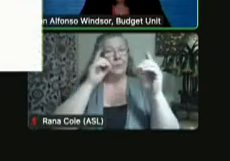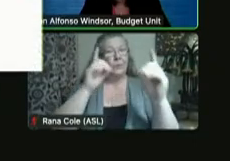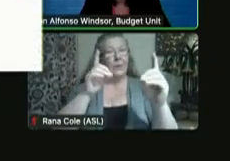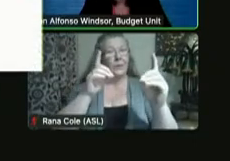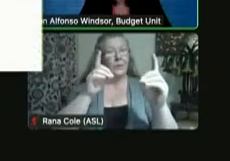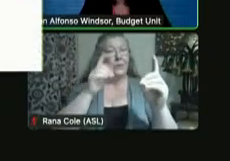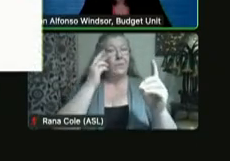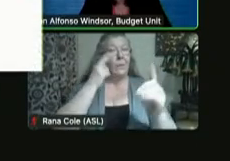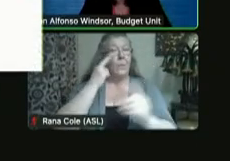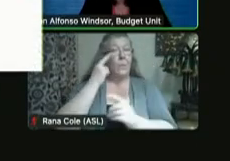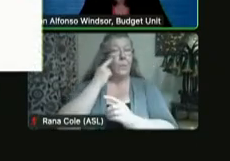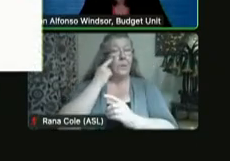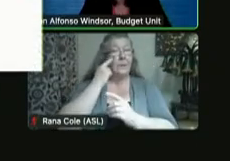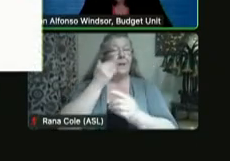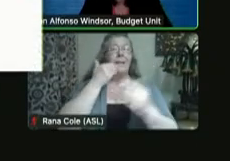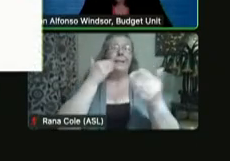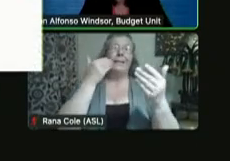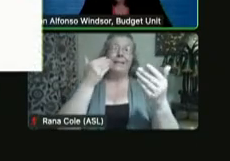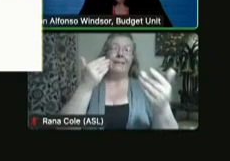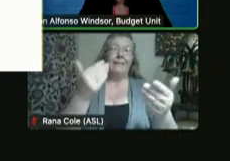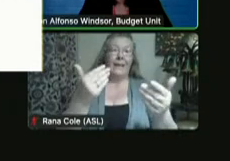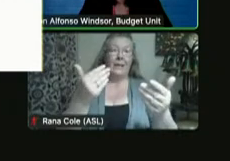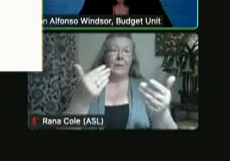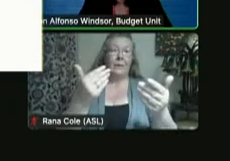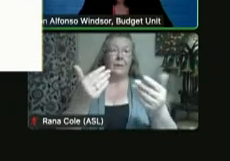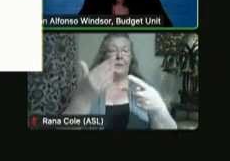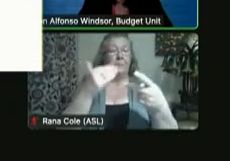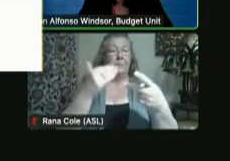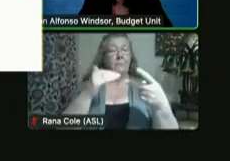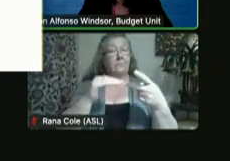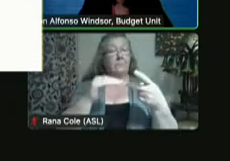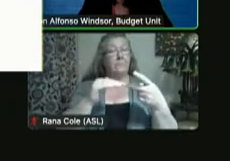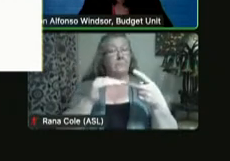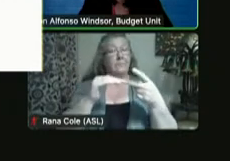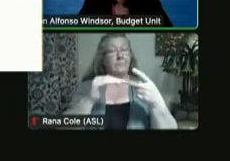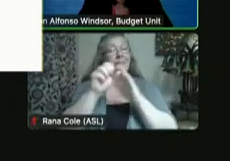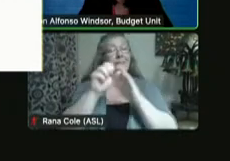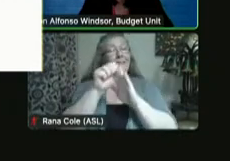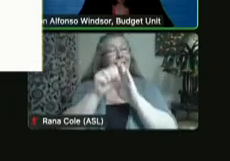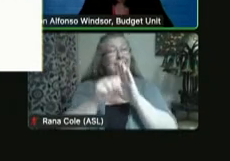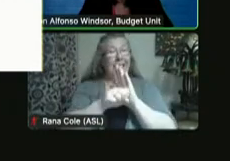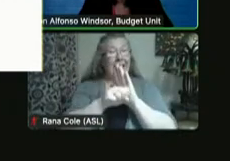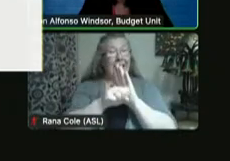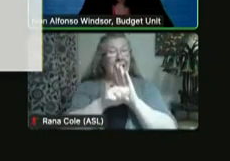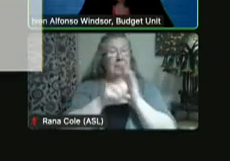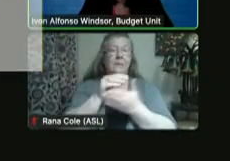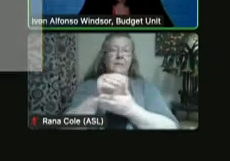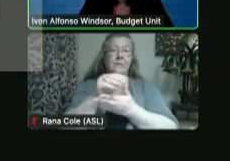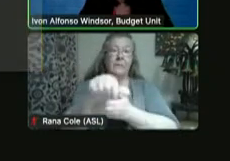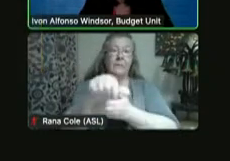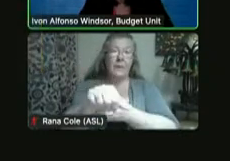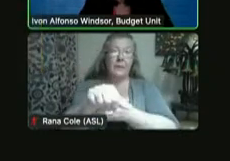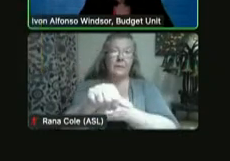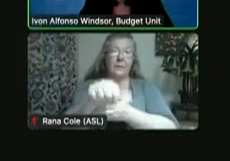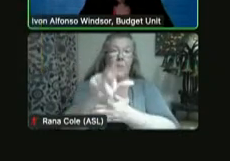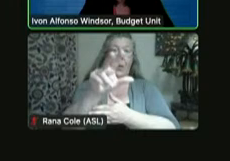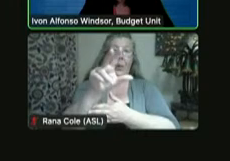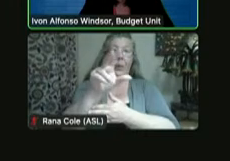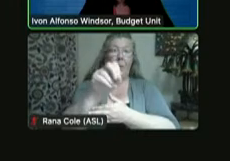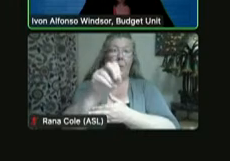you. The next largest provider of our revenue is the state, who funds 30% of our budget. Then the rest,